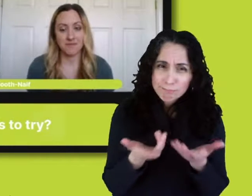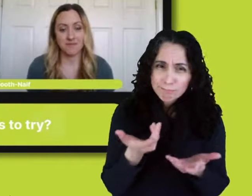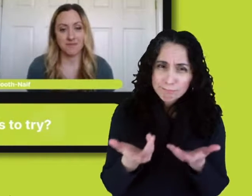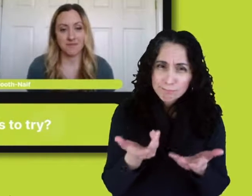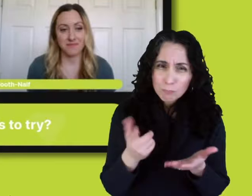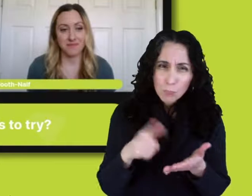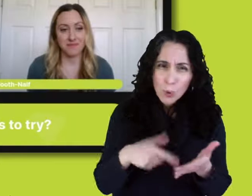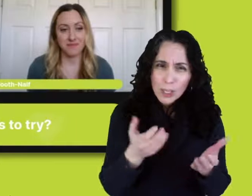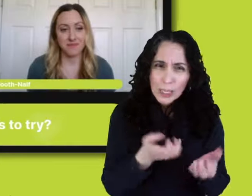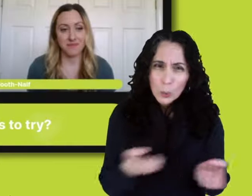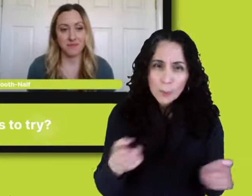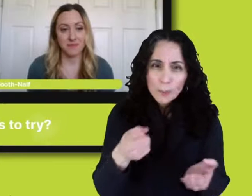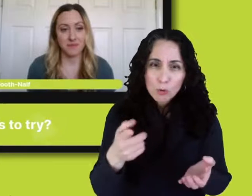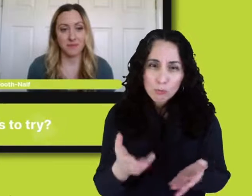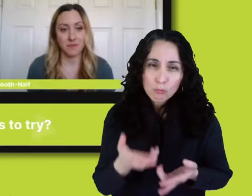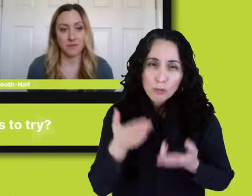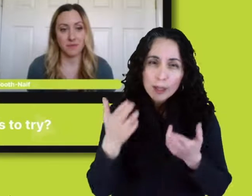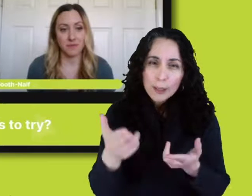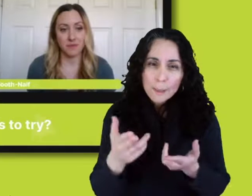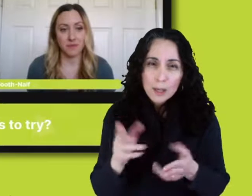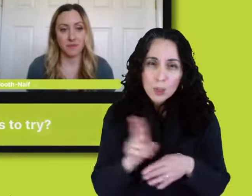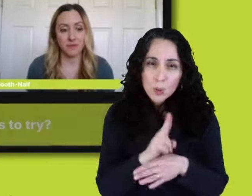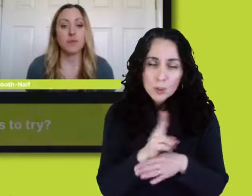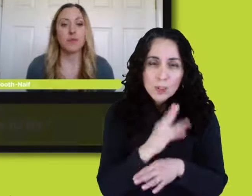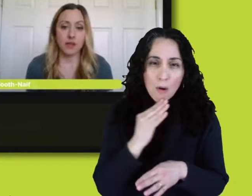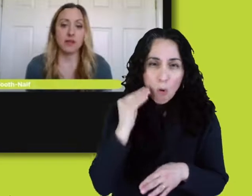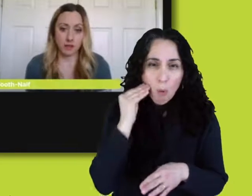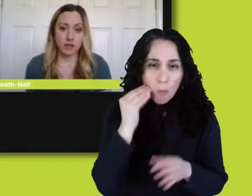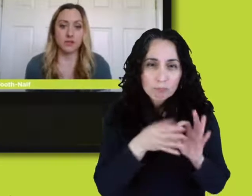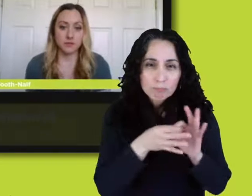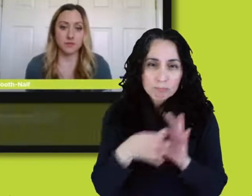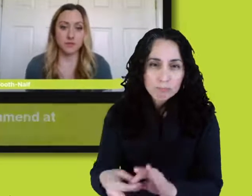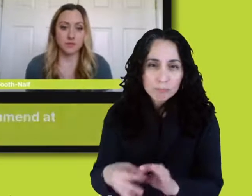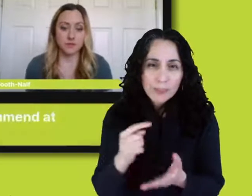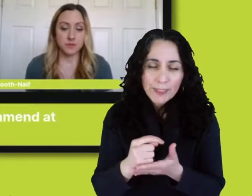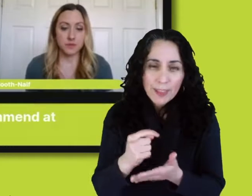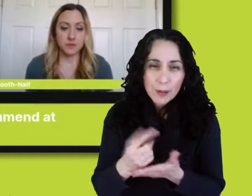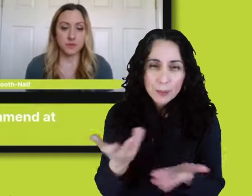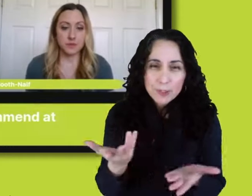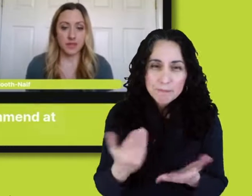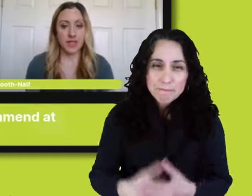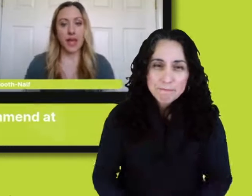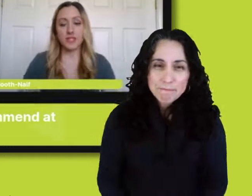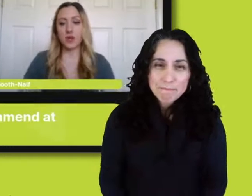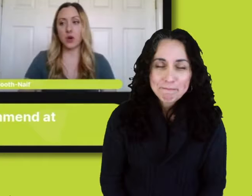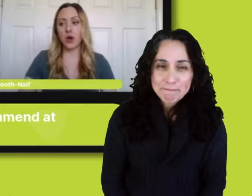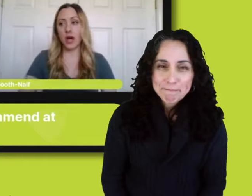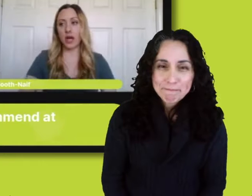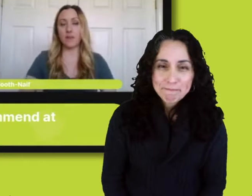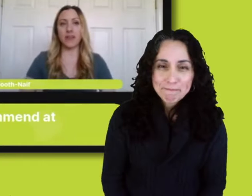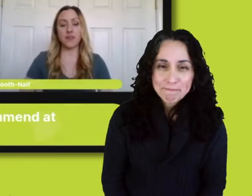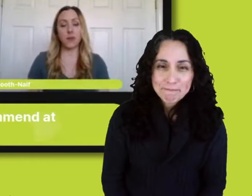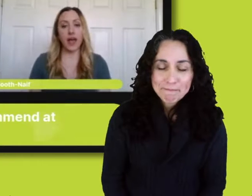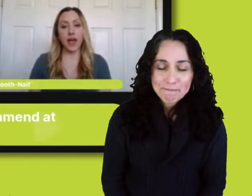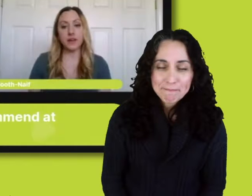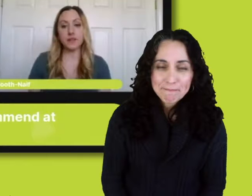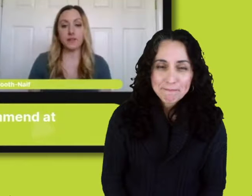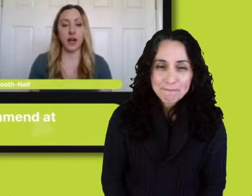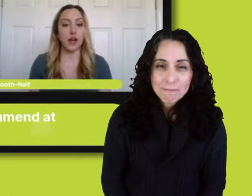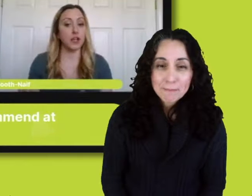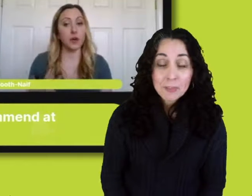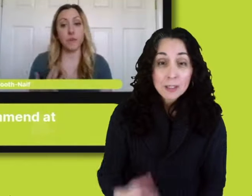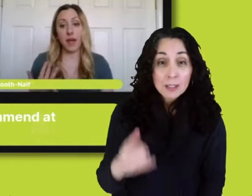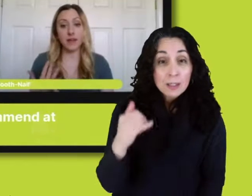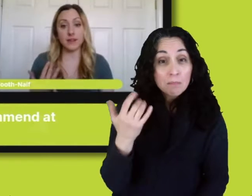what equipment do you recommend at home, like in terms of therapy related? Yeah, so if you